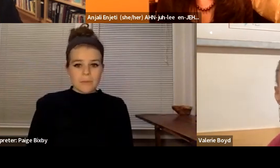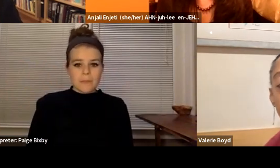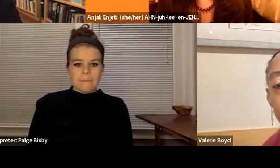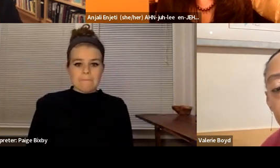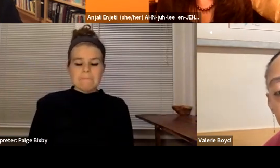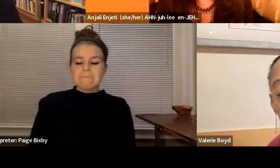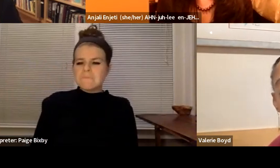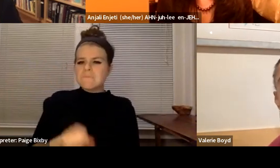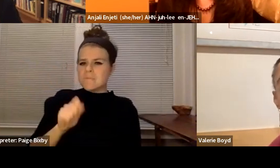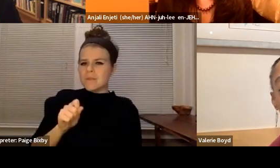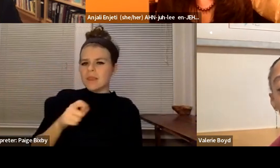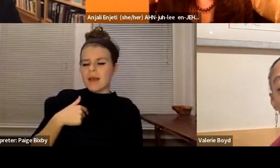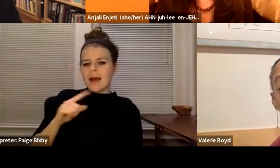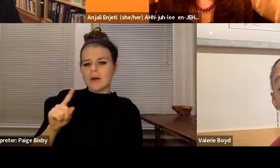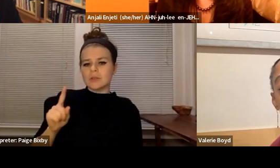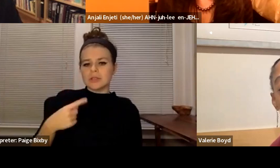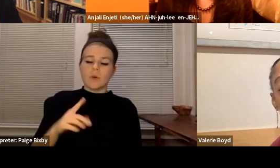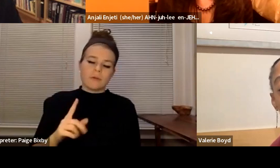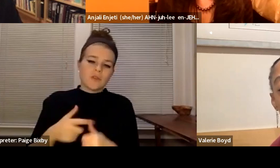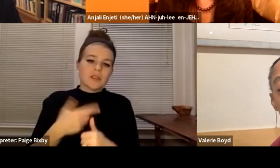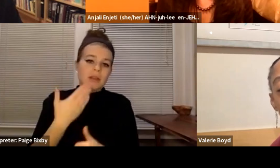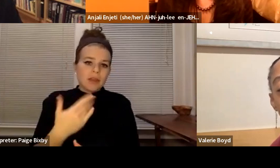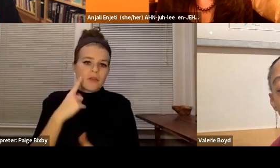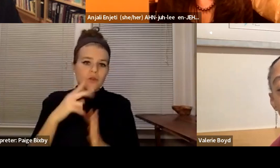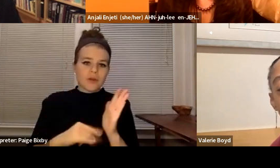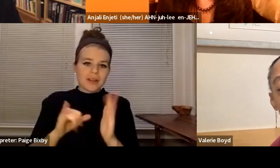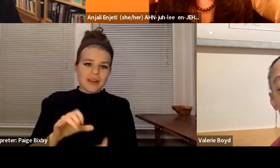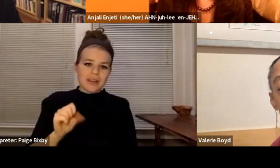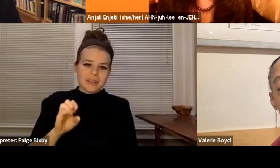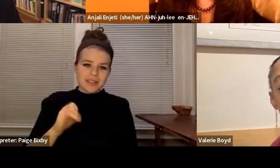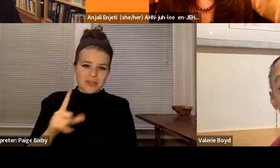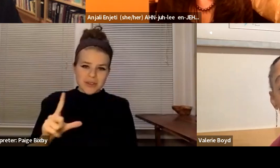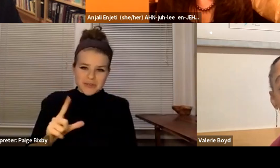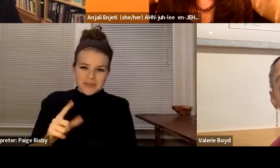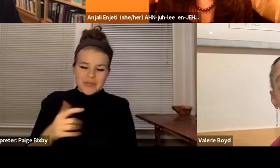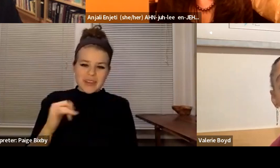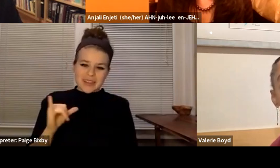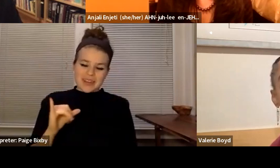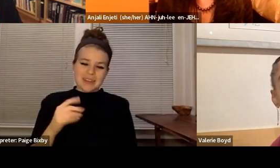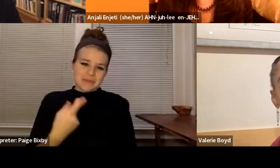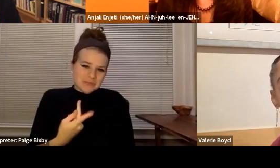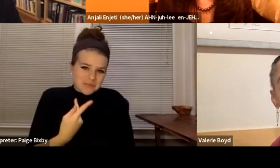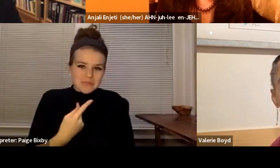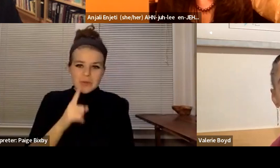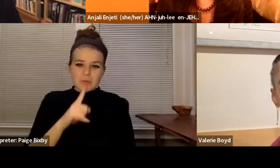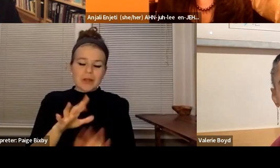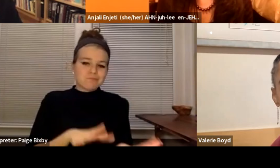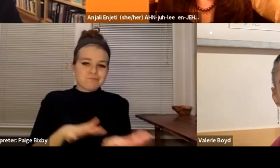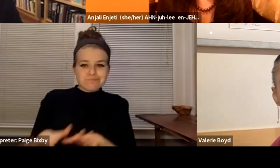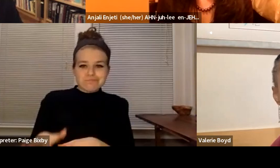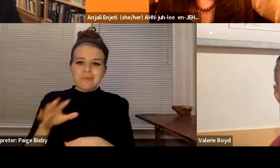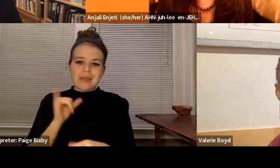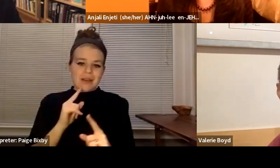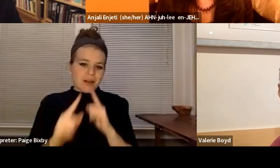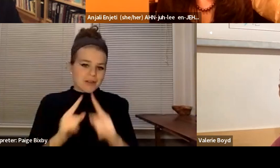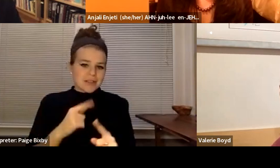say that thanks for reading that excerpt, Sejal. I feel like you and I were just really relaxed in that conversation, and I